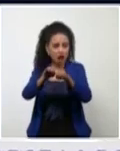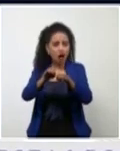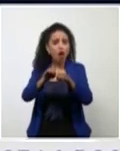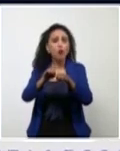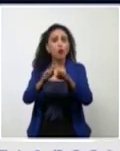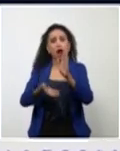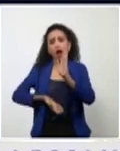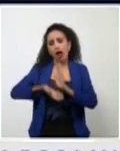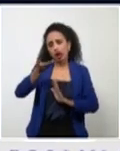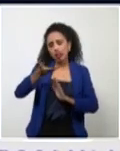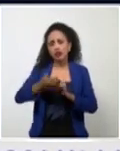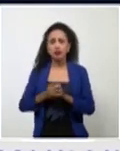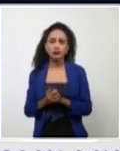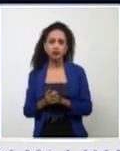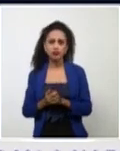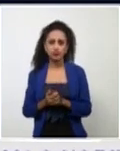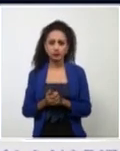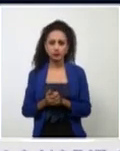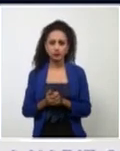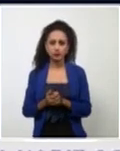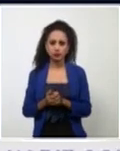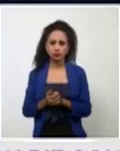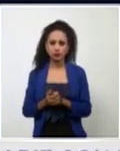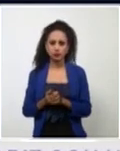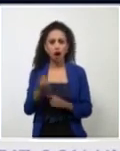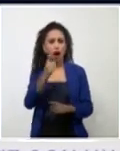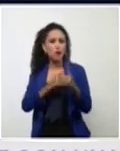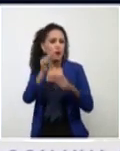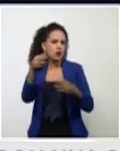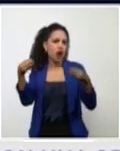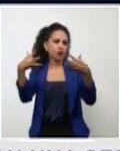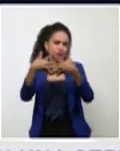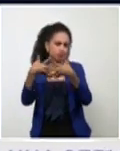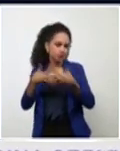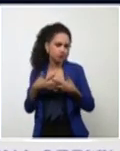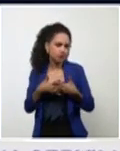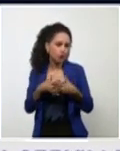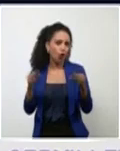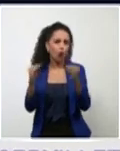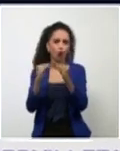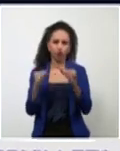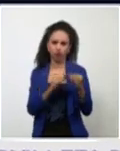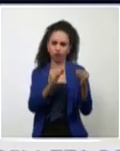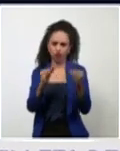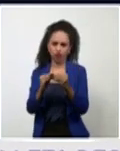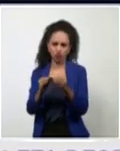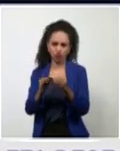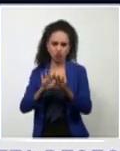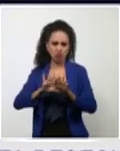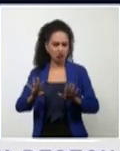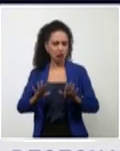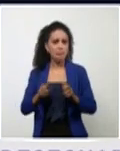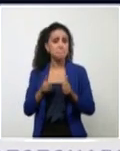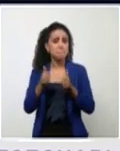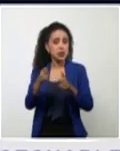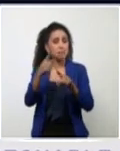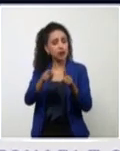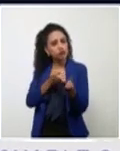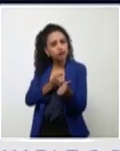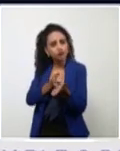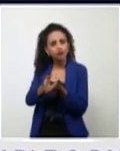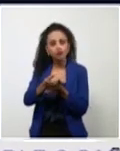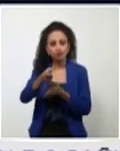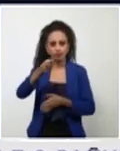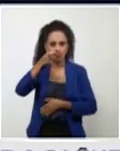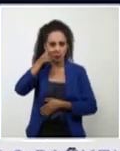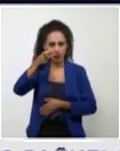includes people who are discharged from hospitals or are some contacts who have already been